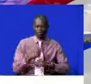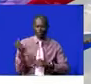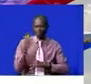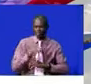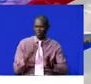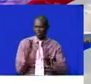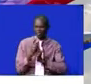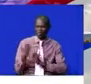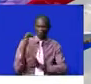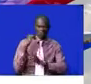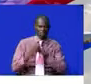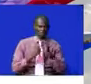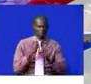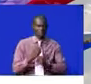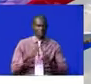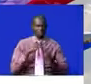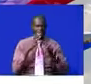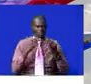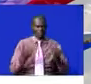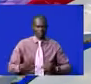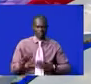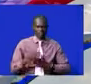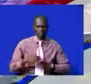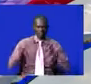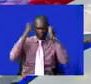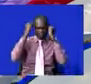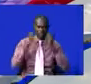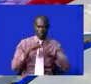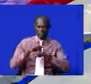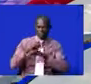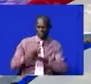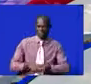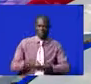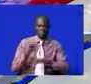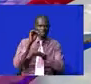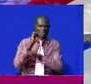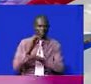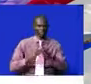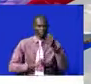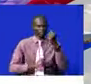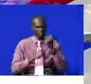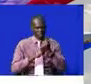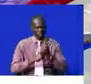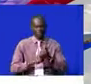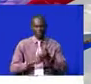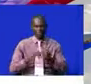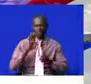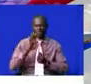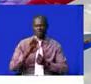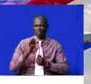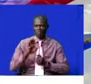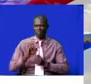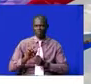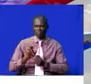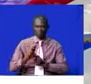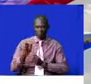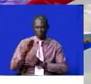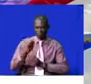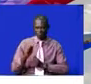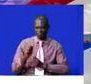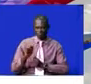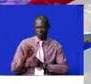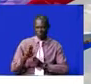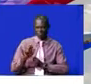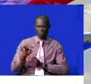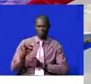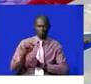ni endo ma okalo kendo koro miyo jopuonjre mane ooro kwayo margi mar mondo mi oyud omenda go eko mag basaris nyaka gi sani pod